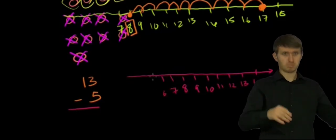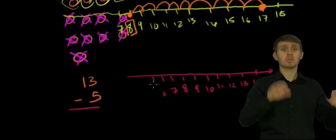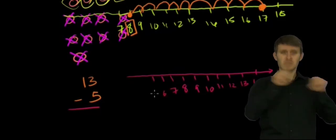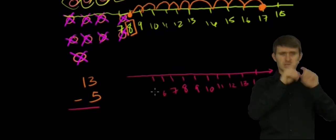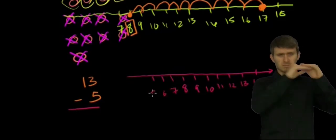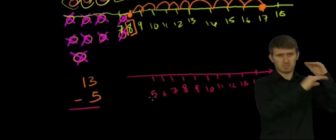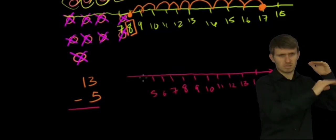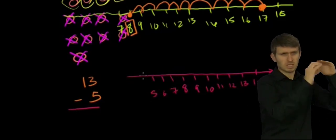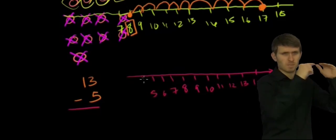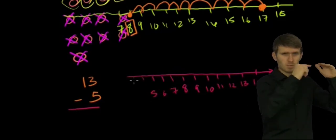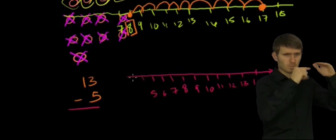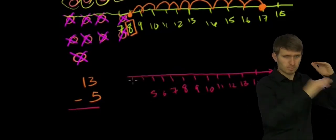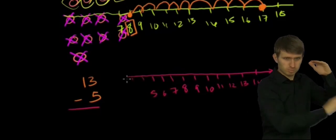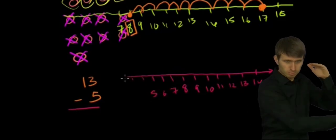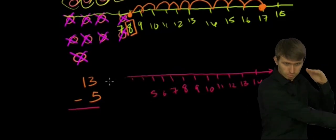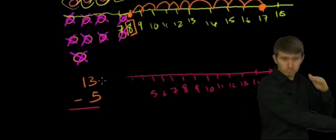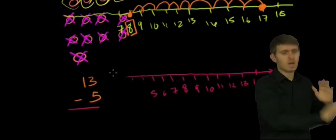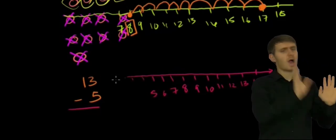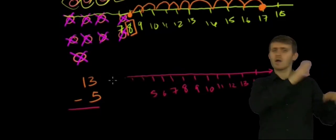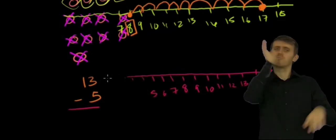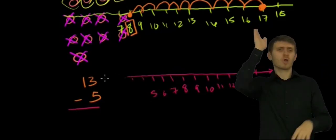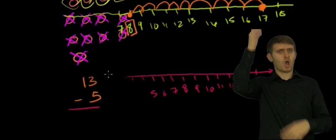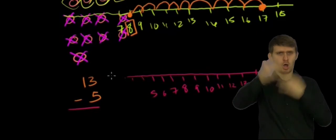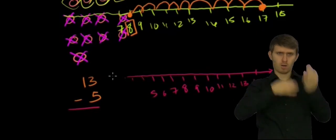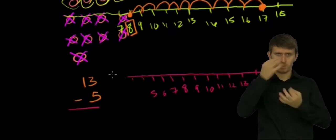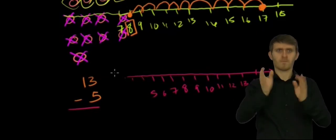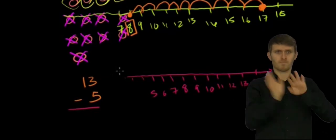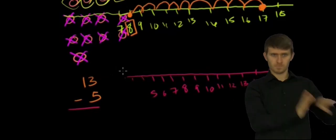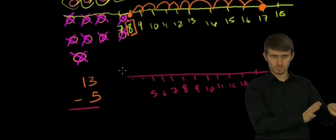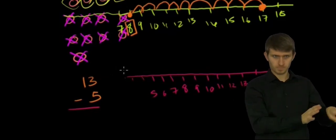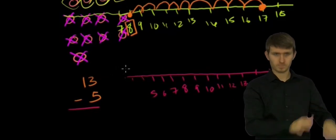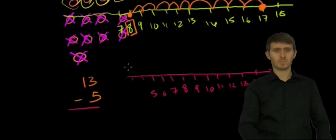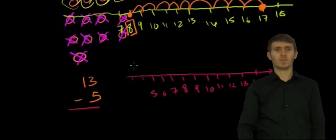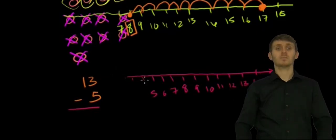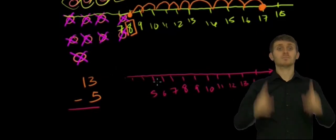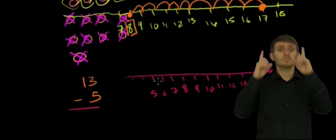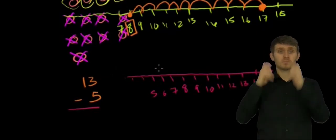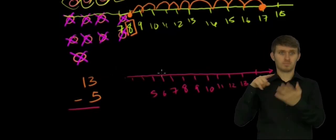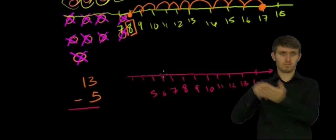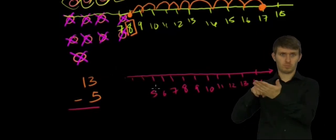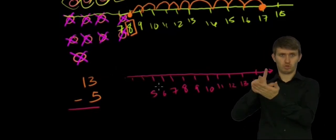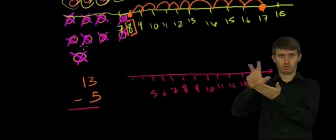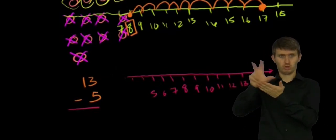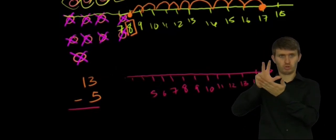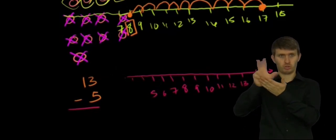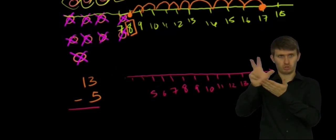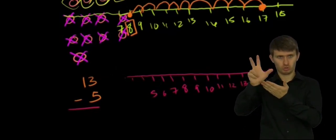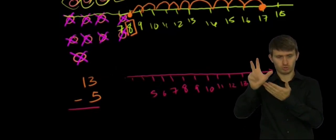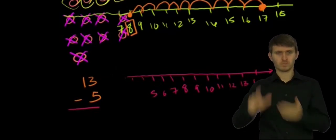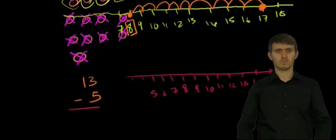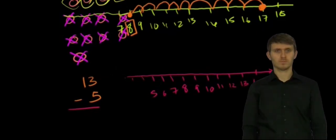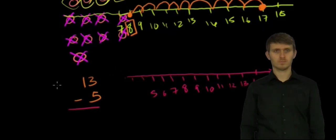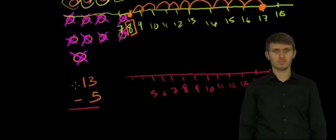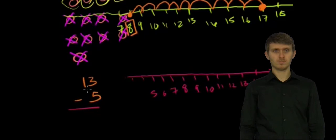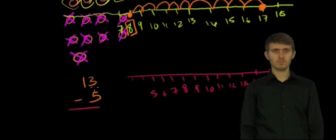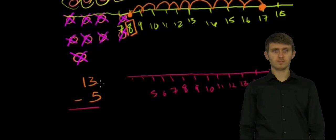6, 5. And you just keep going. Lower and lower, you can go to 0, or you could even go past 0. We'll talk about that in the future. But we start